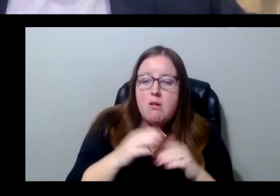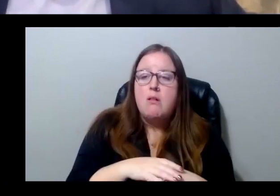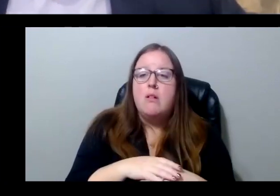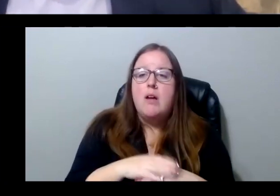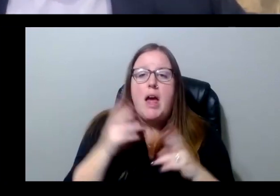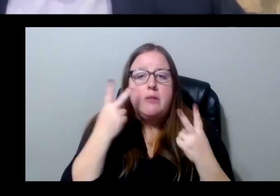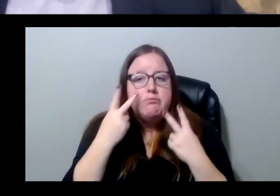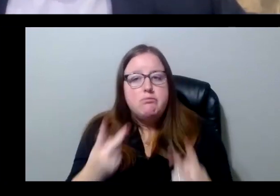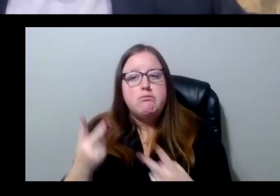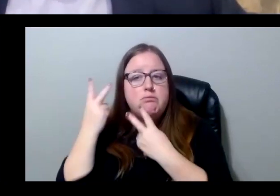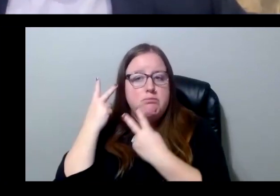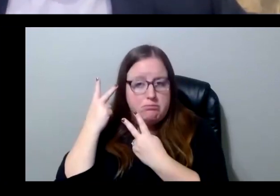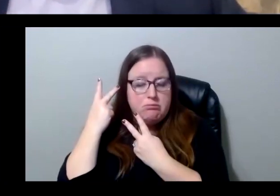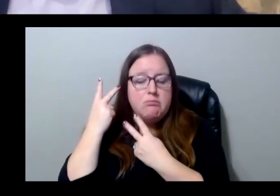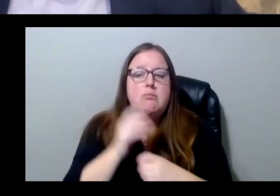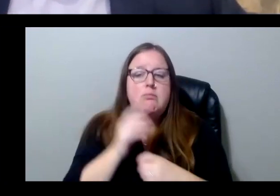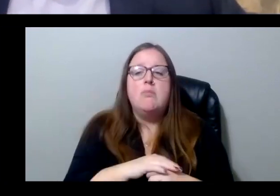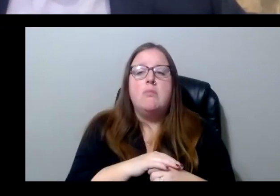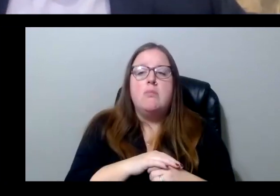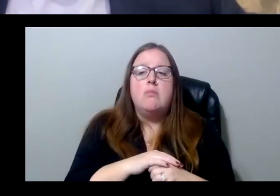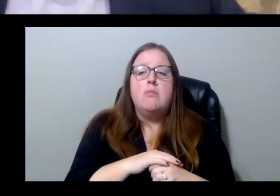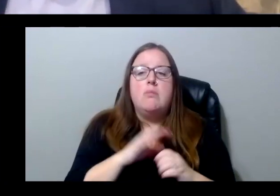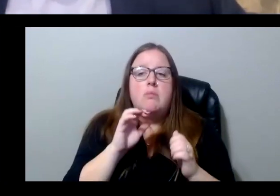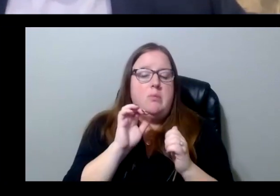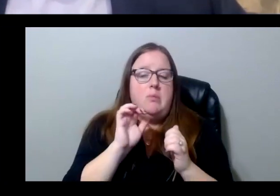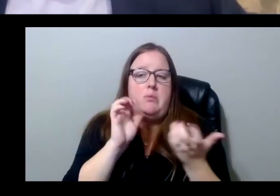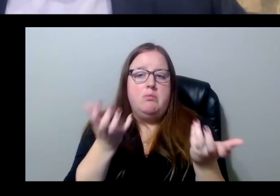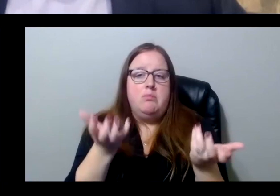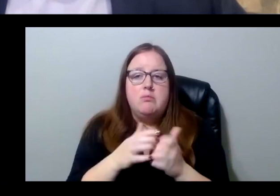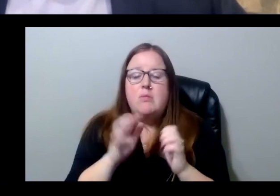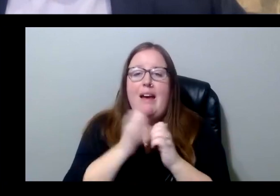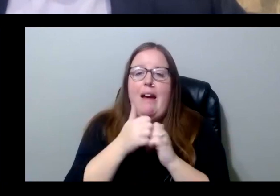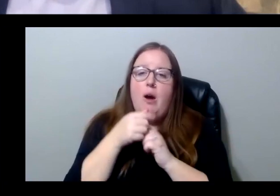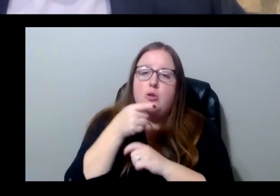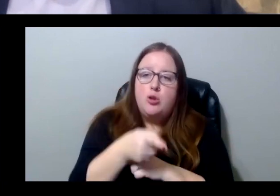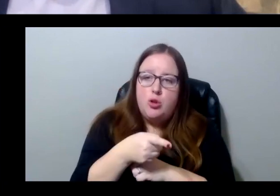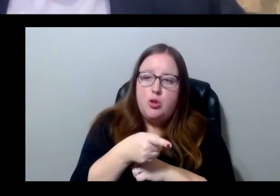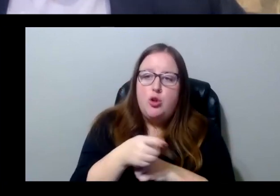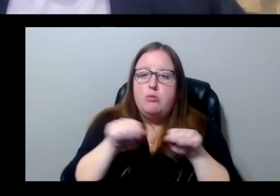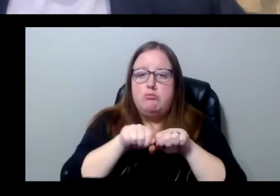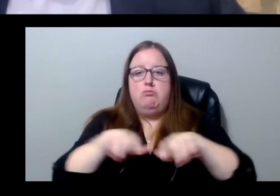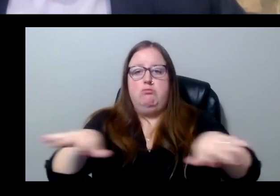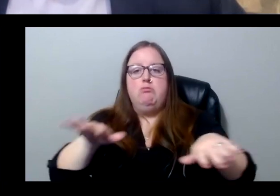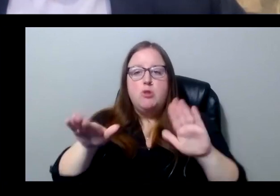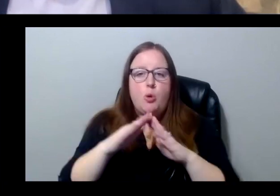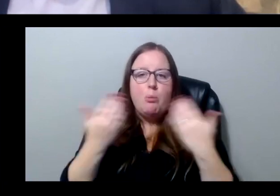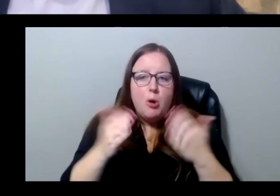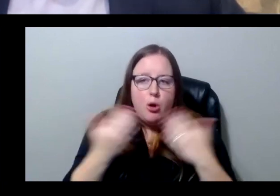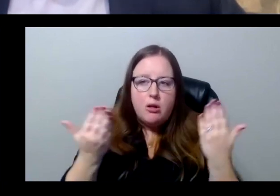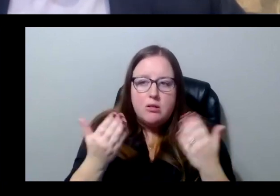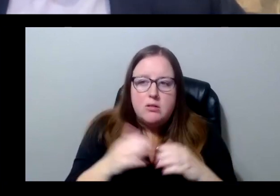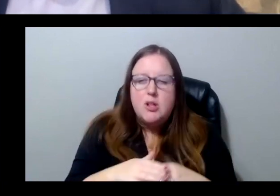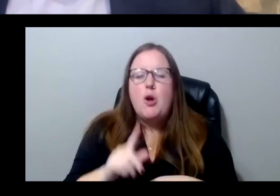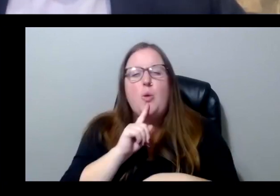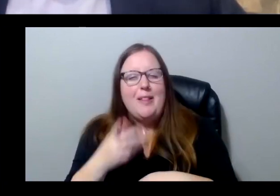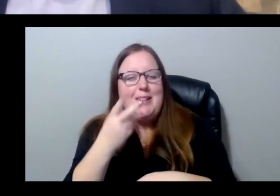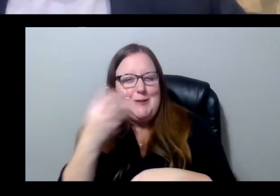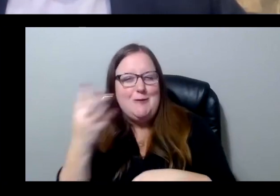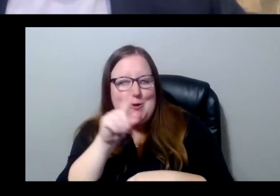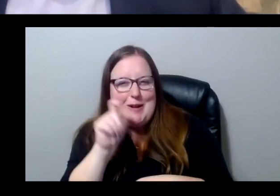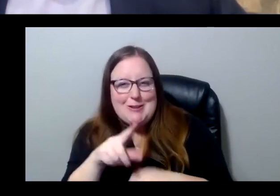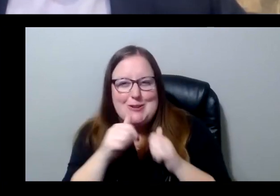about. He was very direct with me, which was very important. As I said